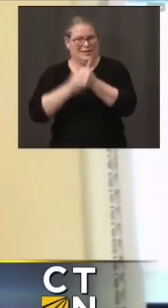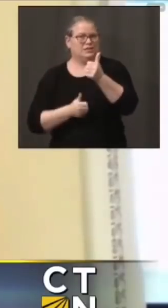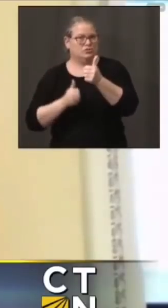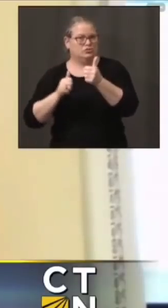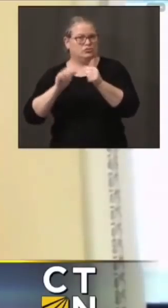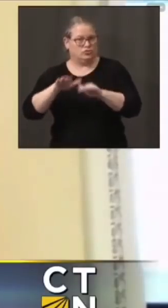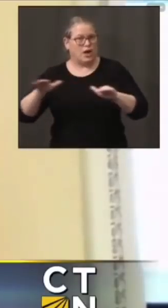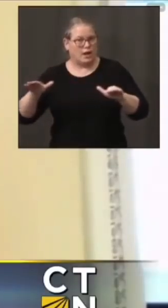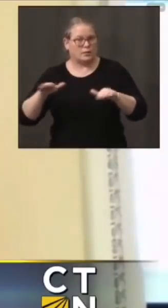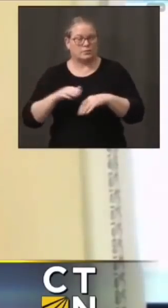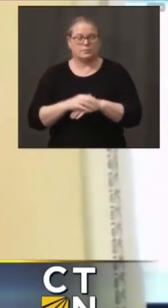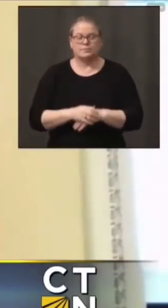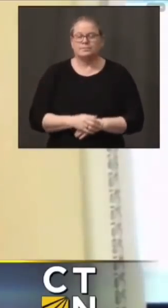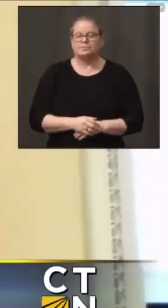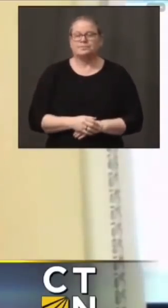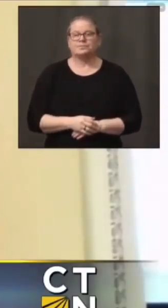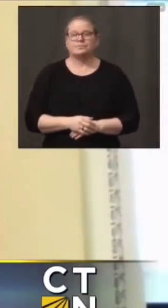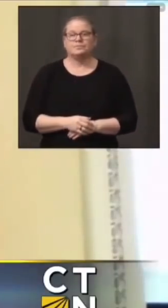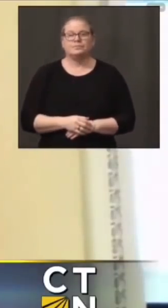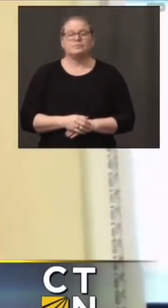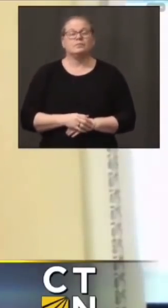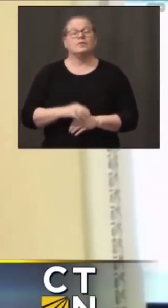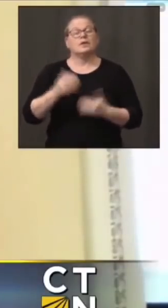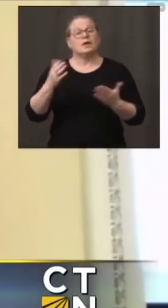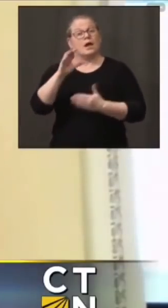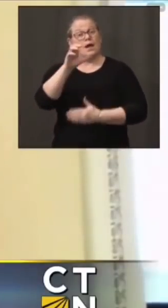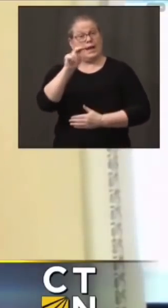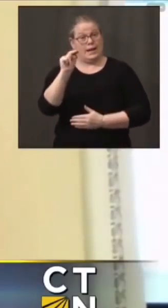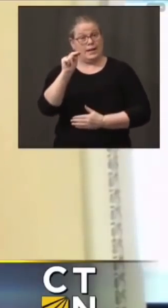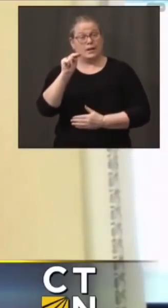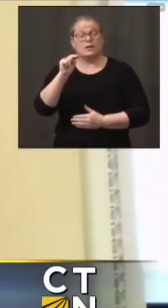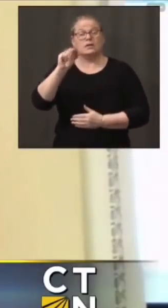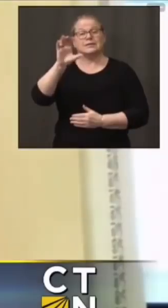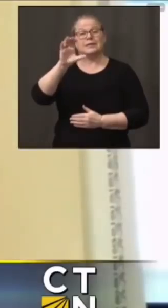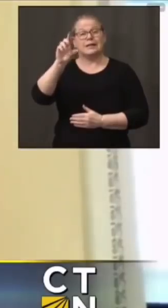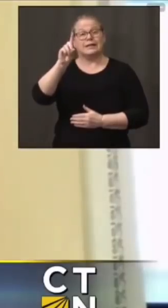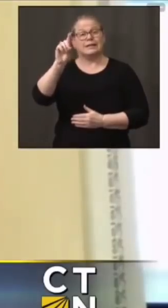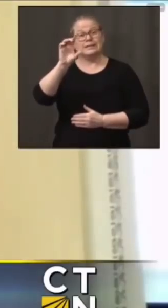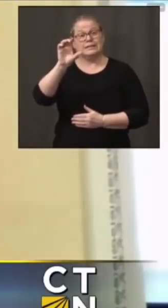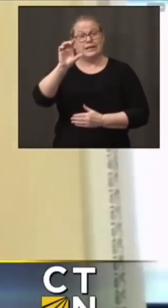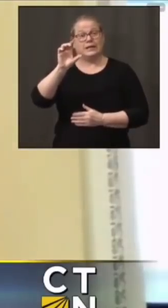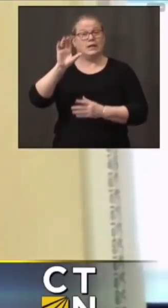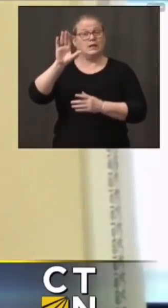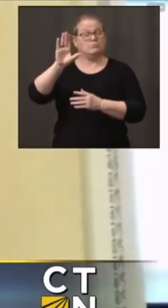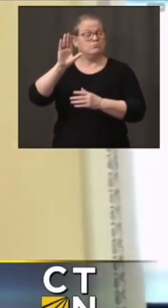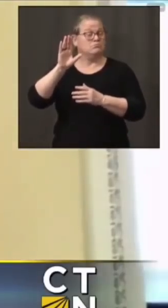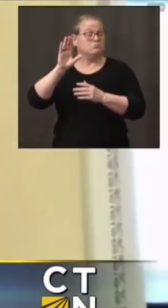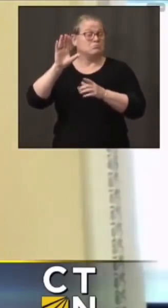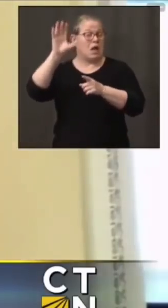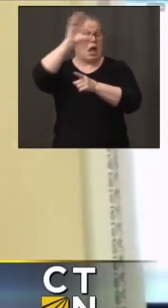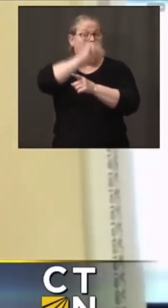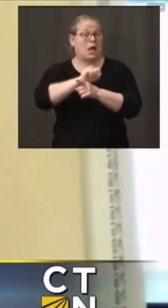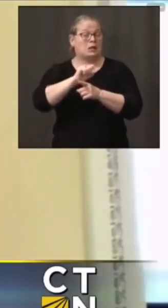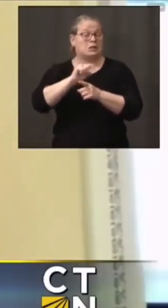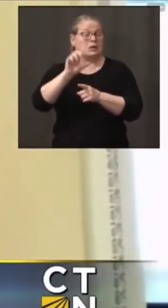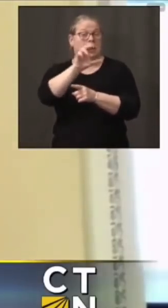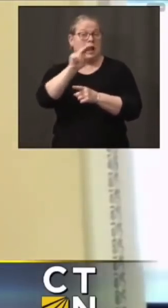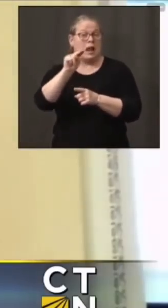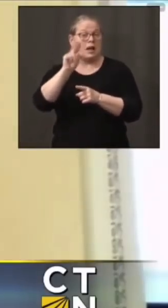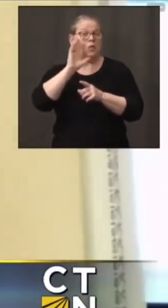in Connecticut, the CDC estimates that Connecticut should receive about $46